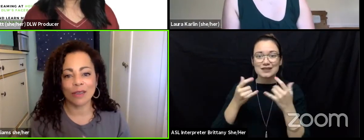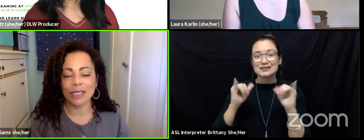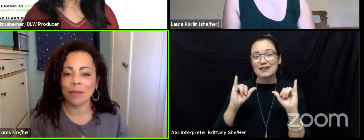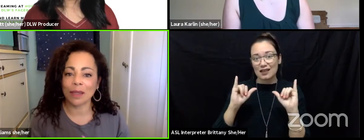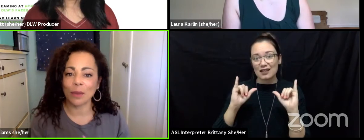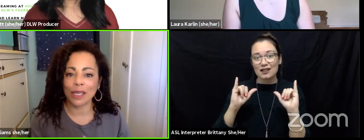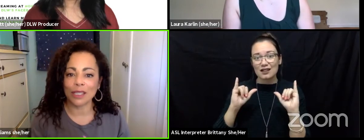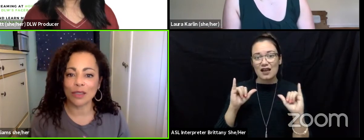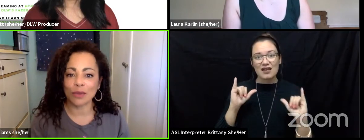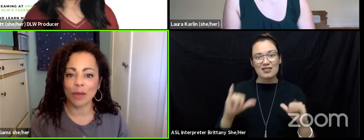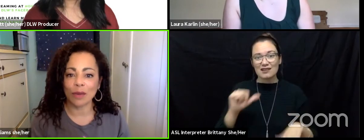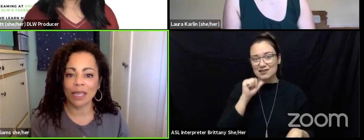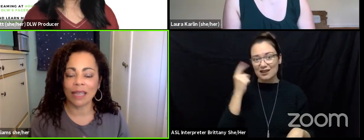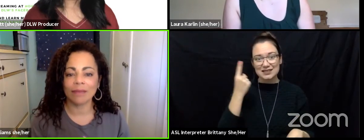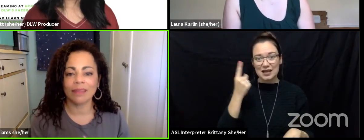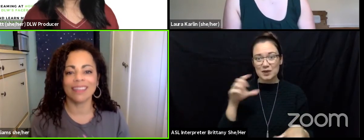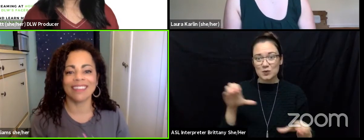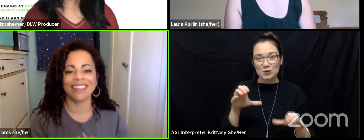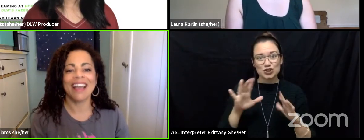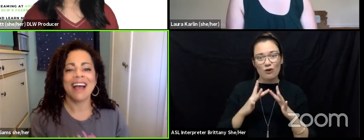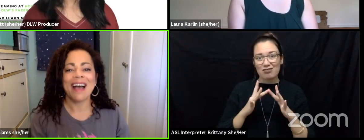that's not something that we can do remotely.